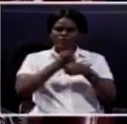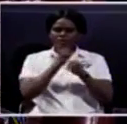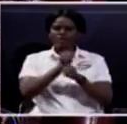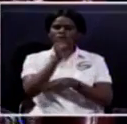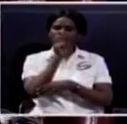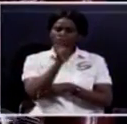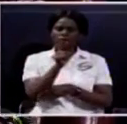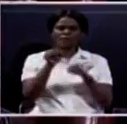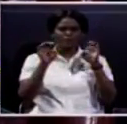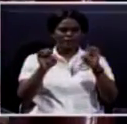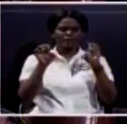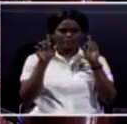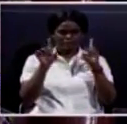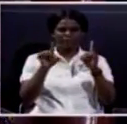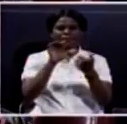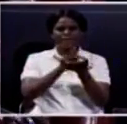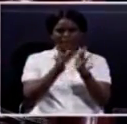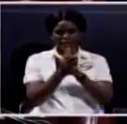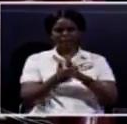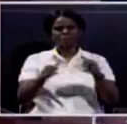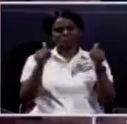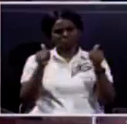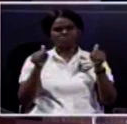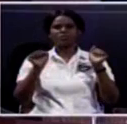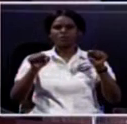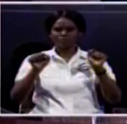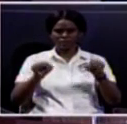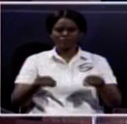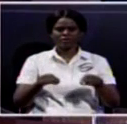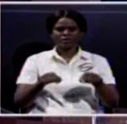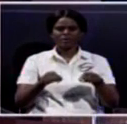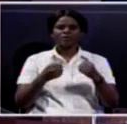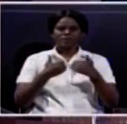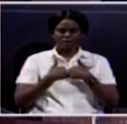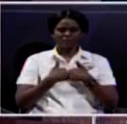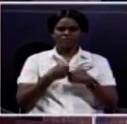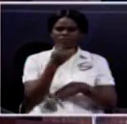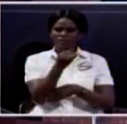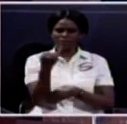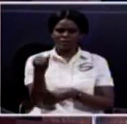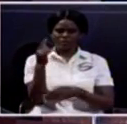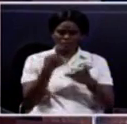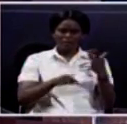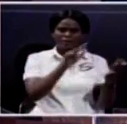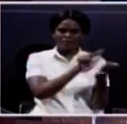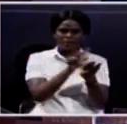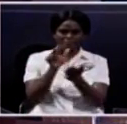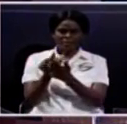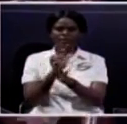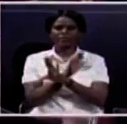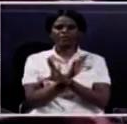sure that education becomes affordable. We have instruments that we have signed as Zambia,